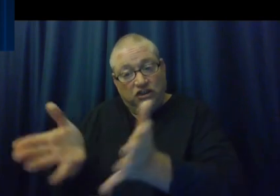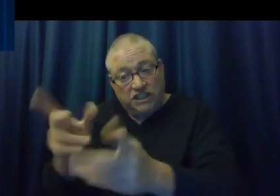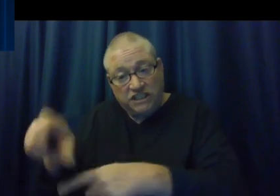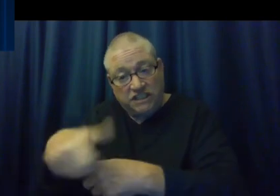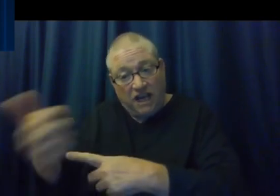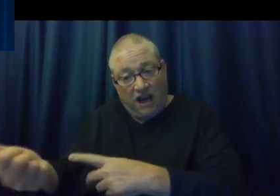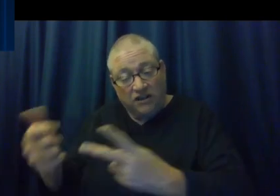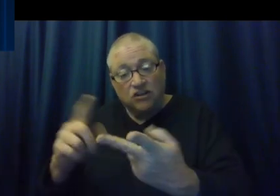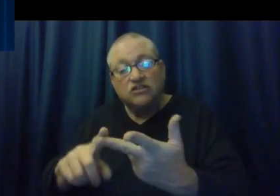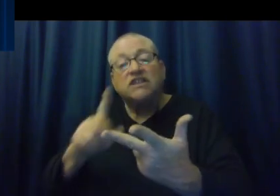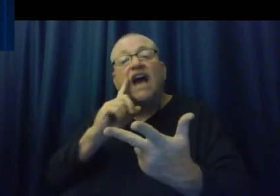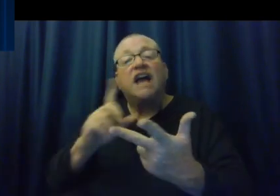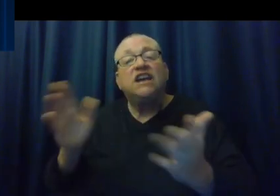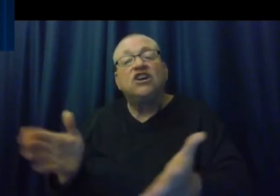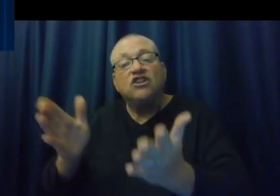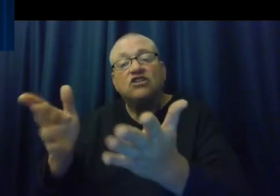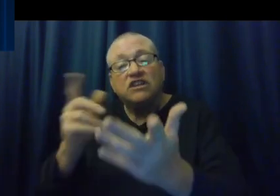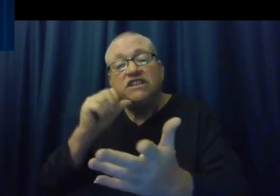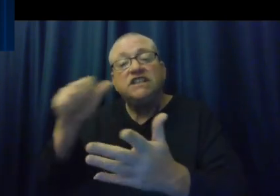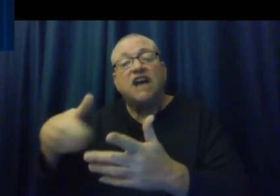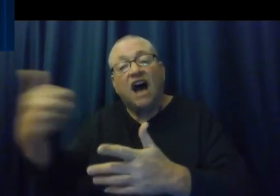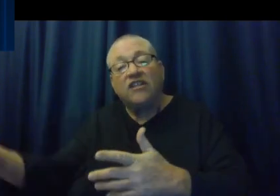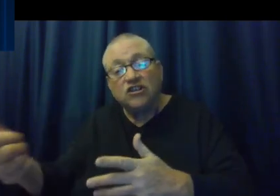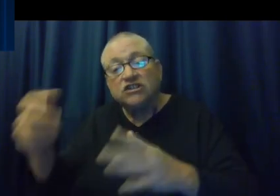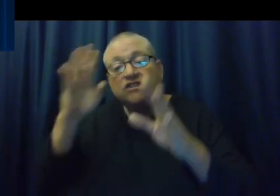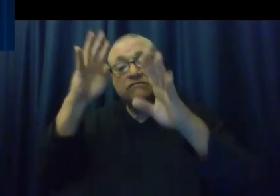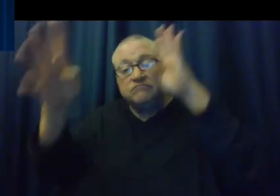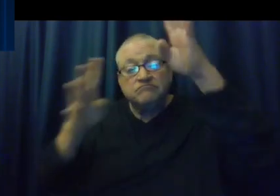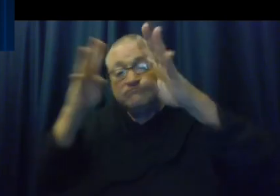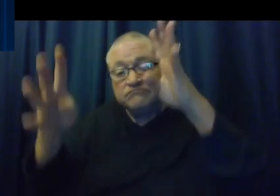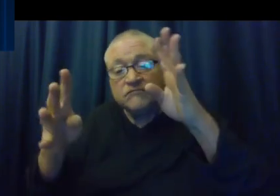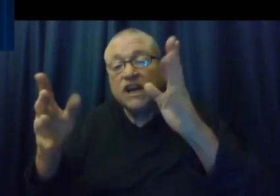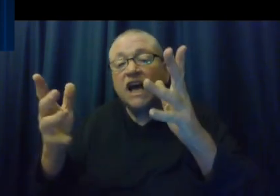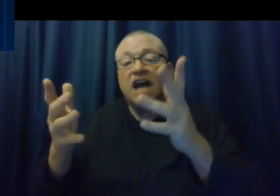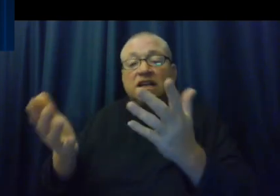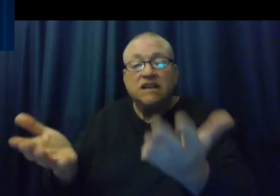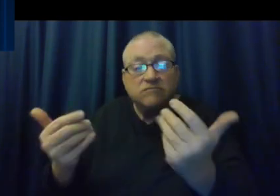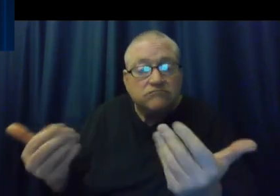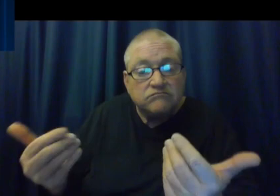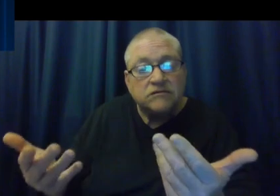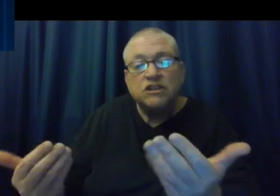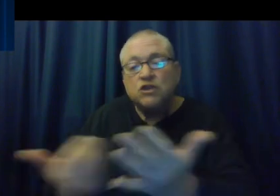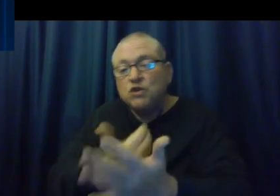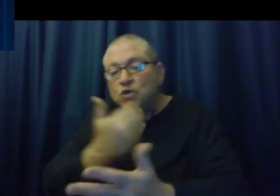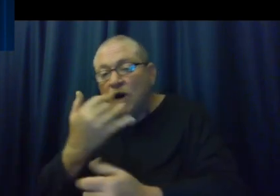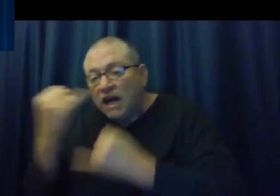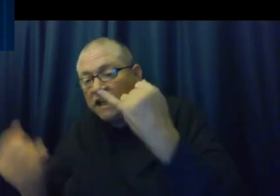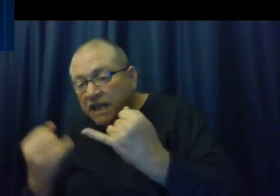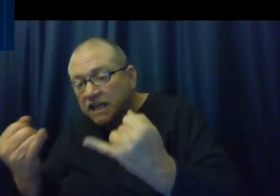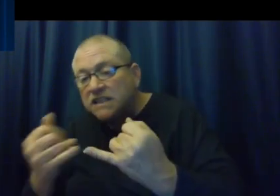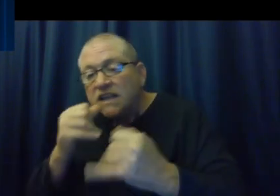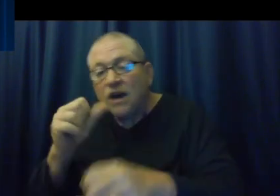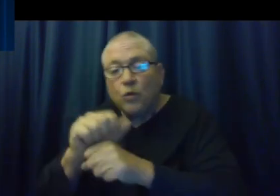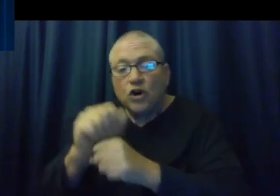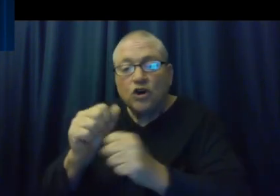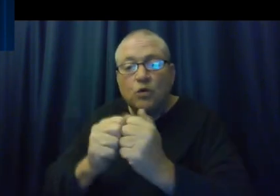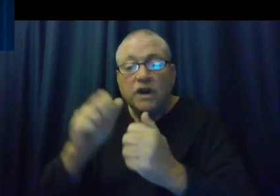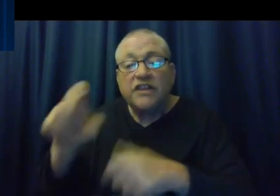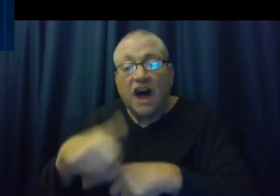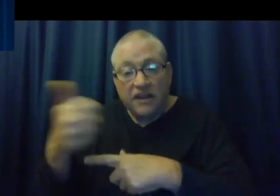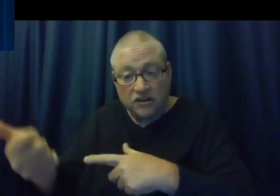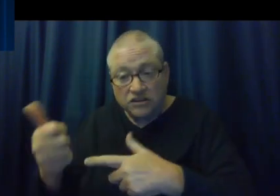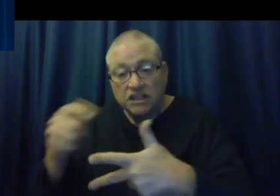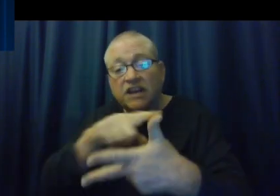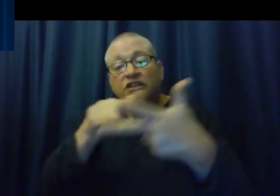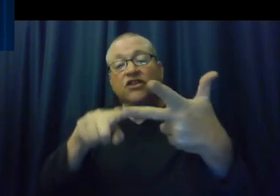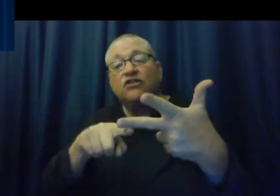in others, exceptional dedication to encouraging initiative, creativity, and exploration of new ideas through work and interaction